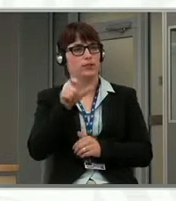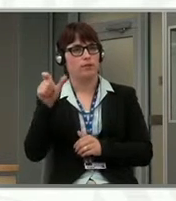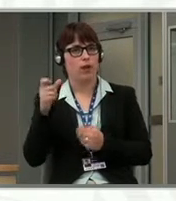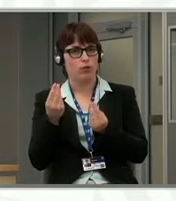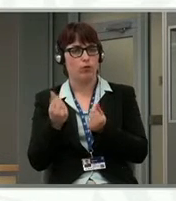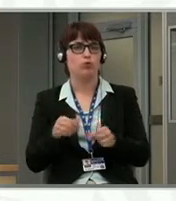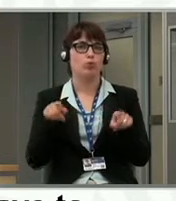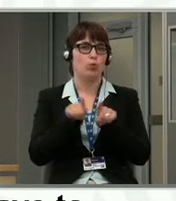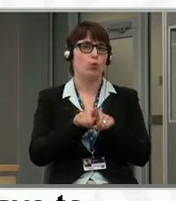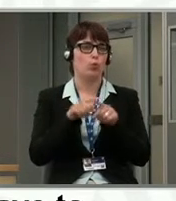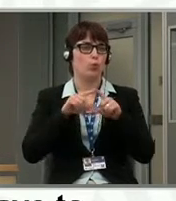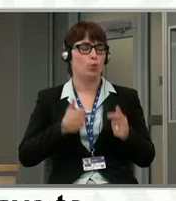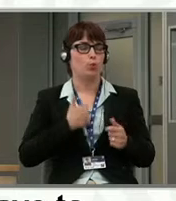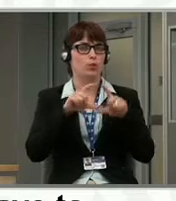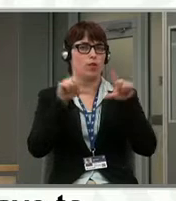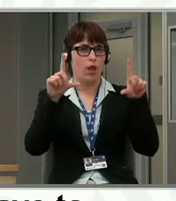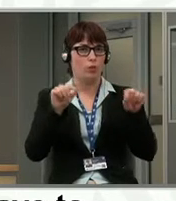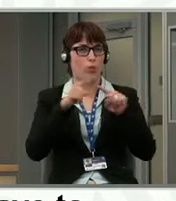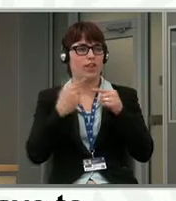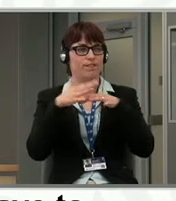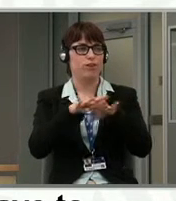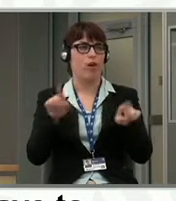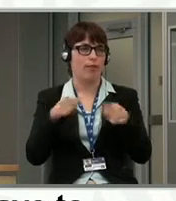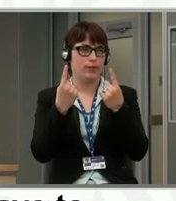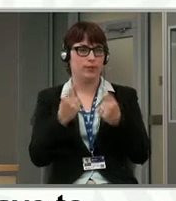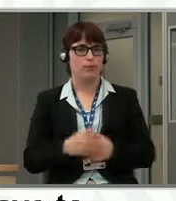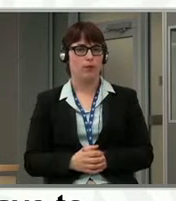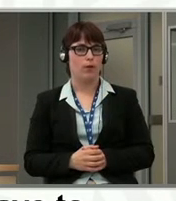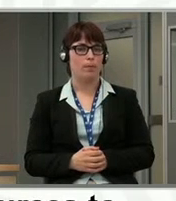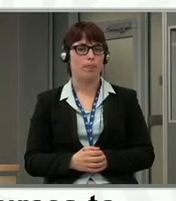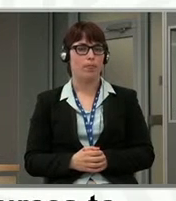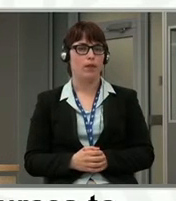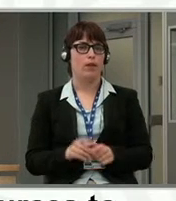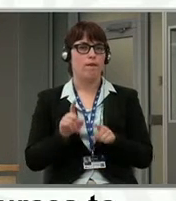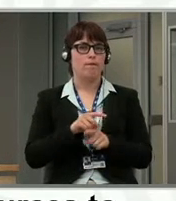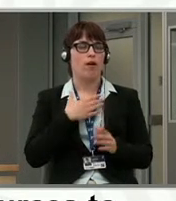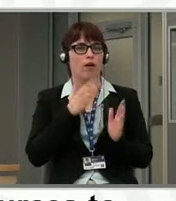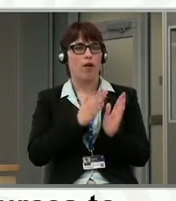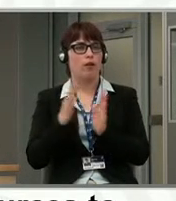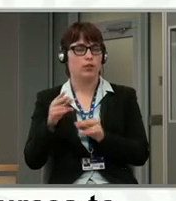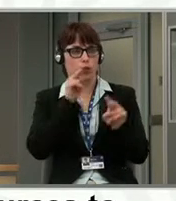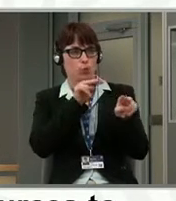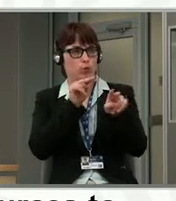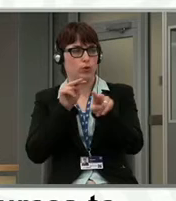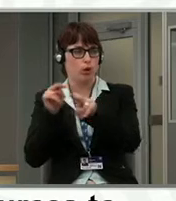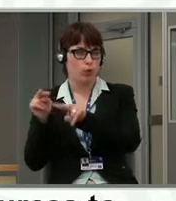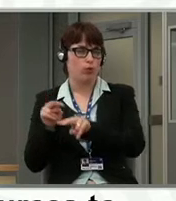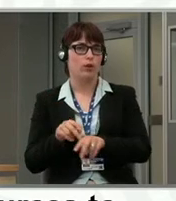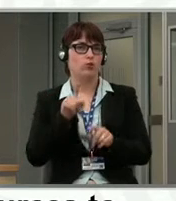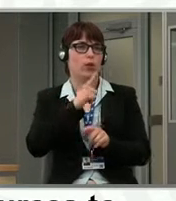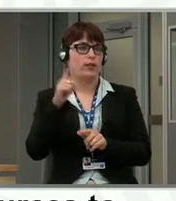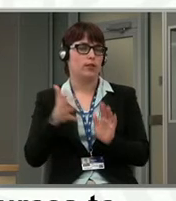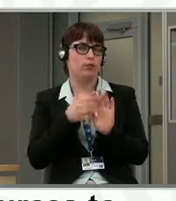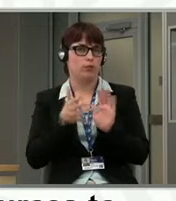these resources to specific sectors that will allow us to efficiently invest in various infrastructure